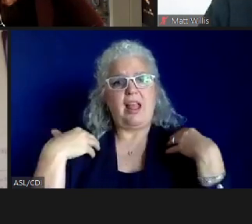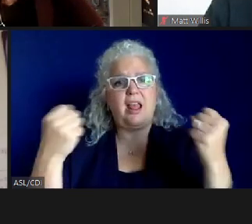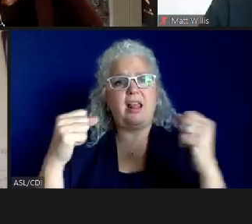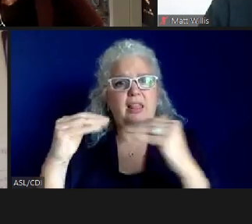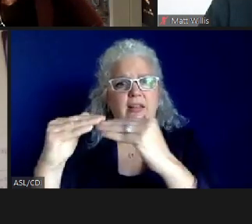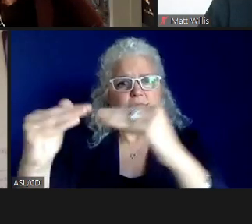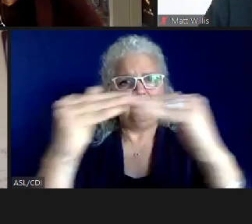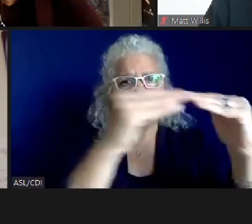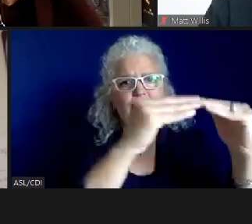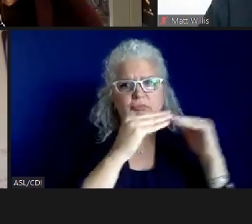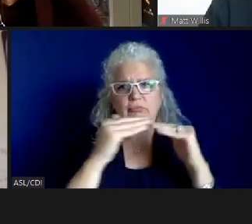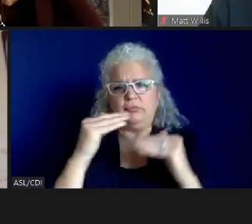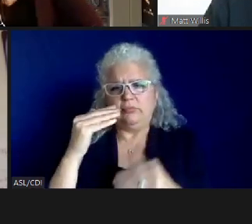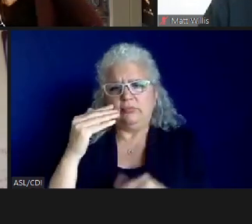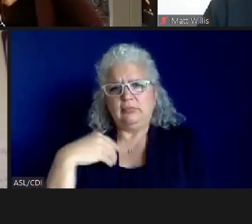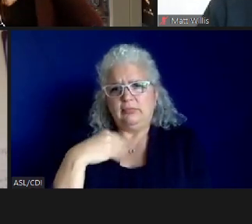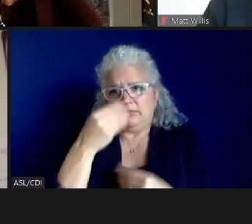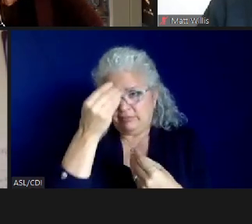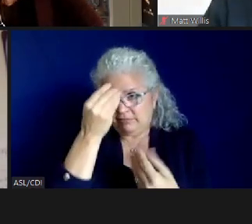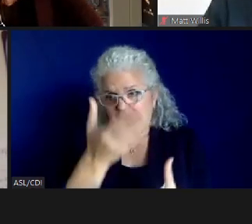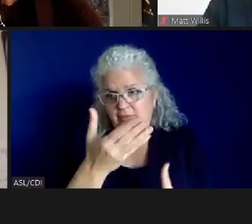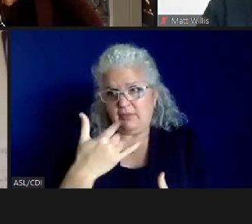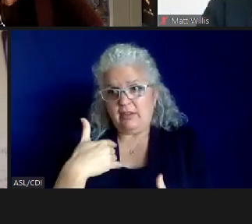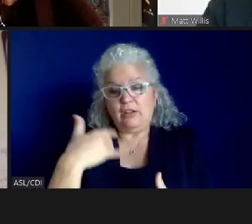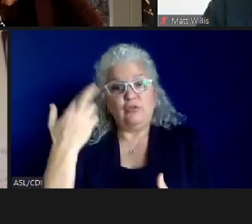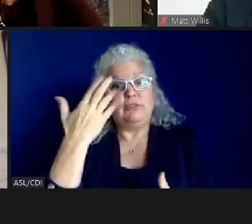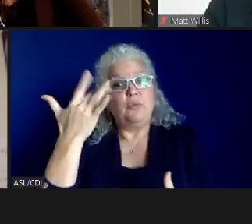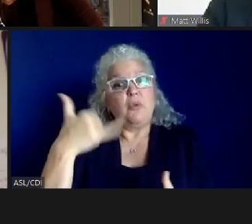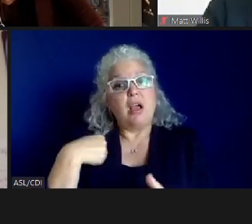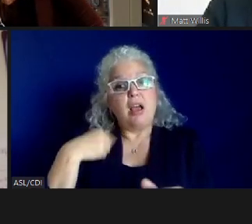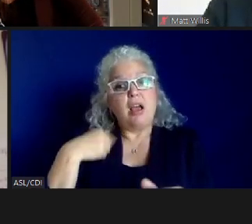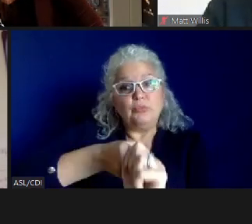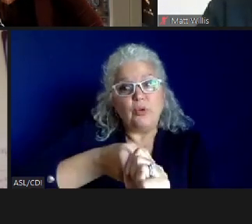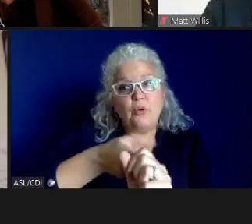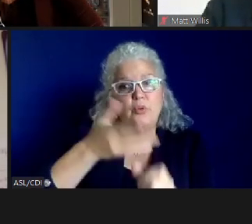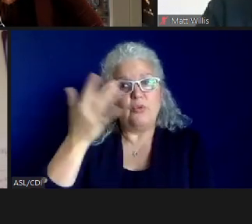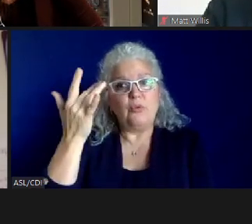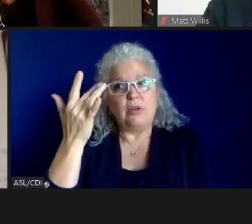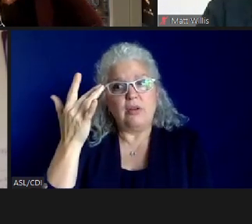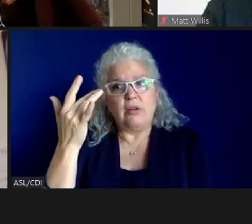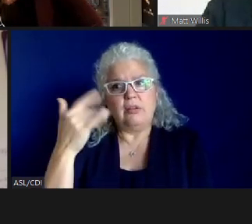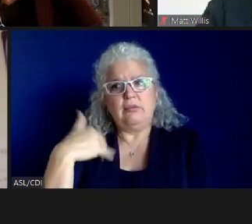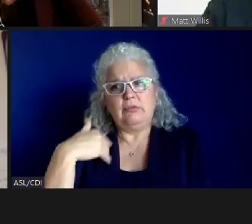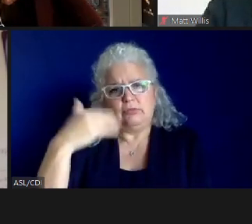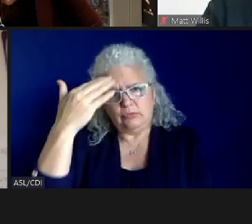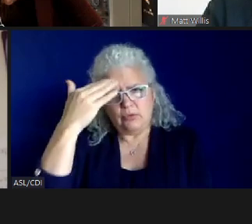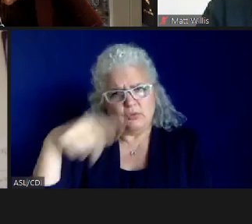I understood, that what a core principle that is. And from a personal and professional standpoint, this has been a constant in my